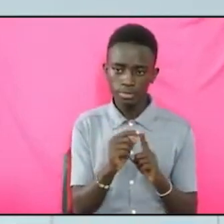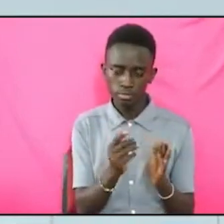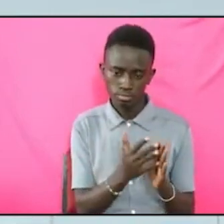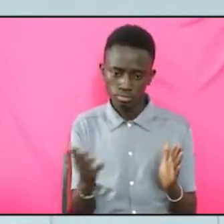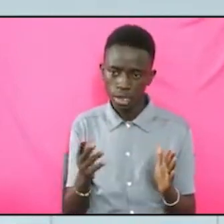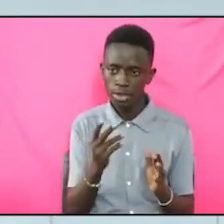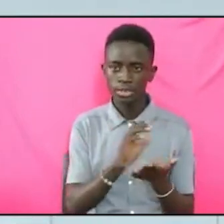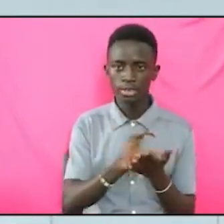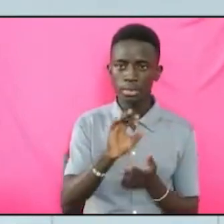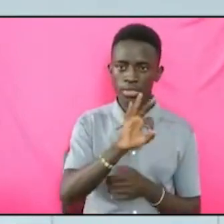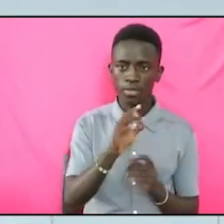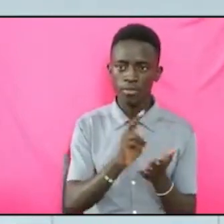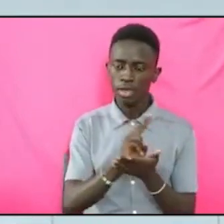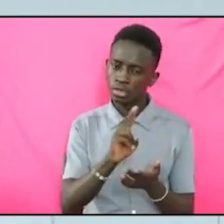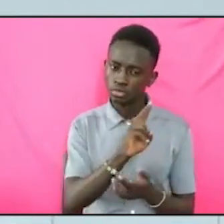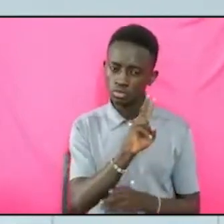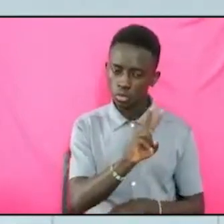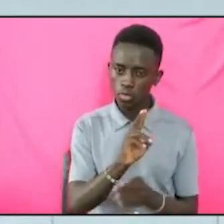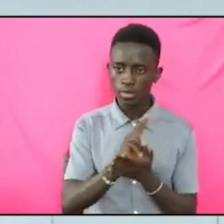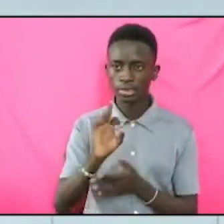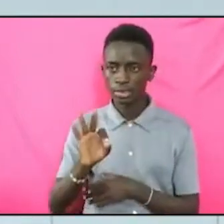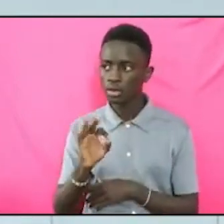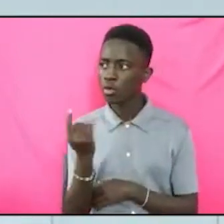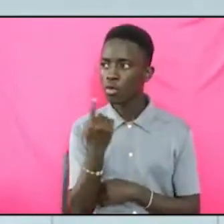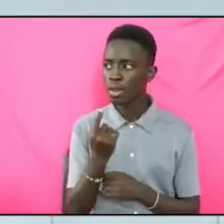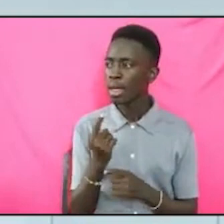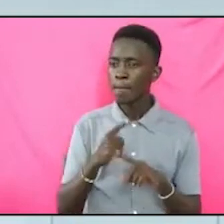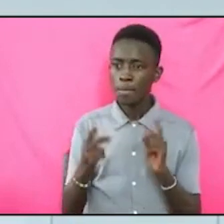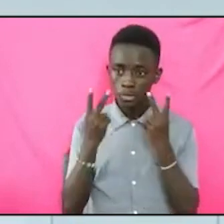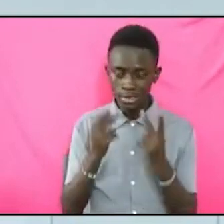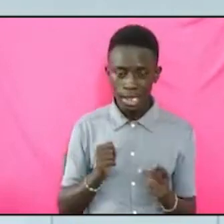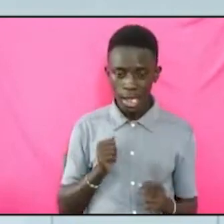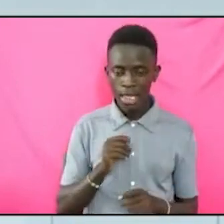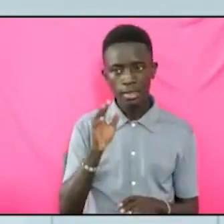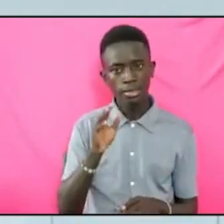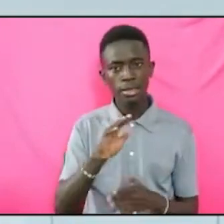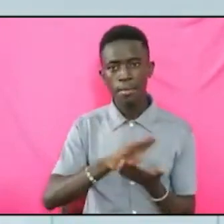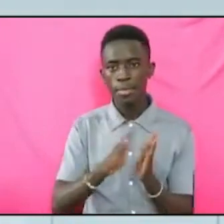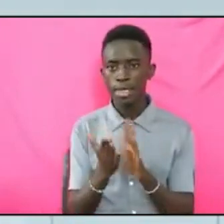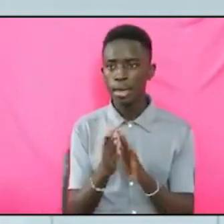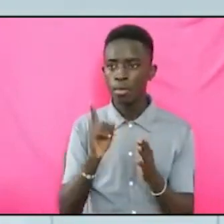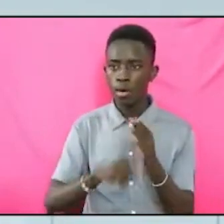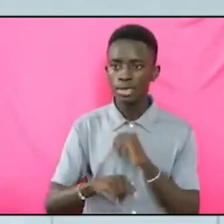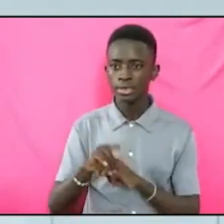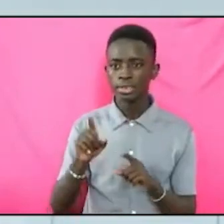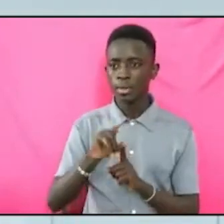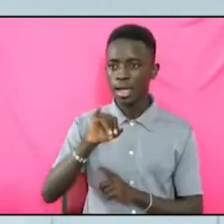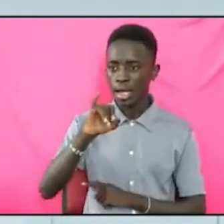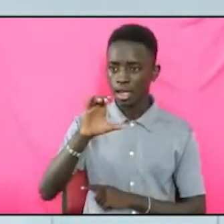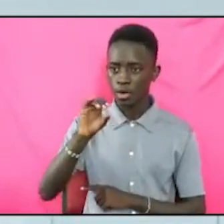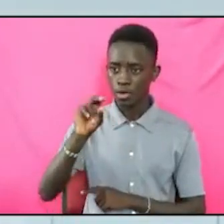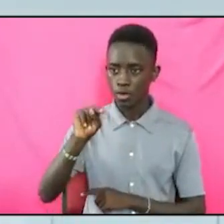that's it, the entire Bible. But she remains an icon because she held on to faith no matter